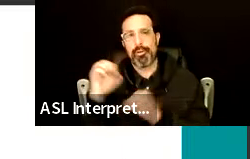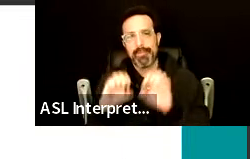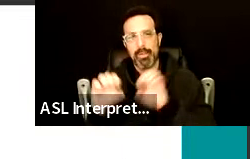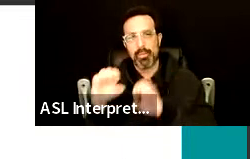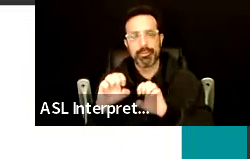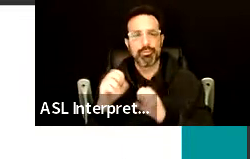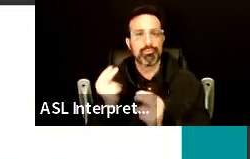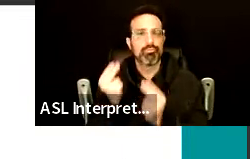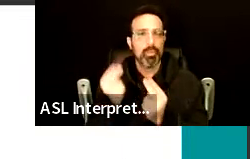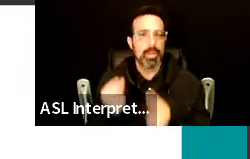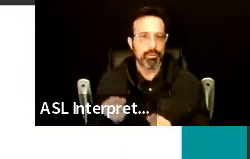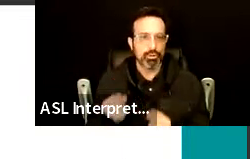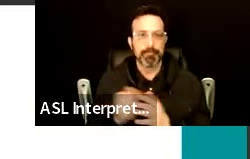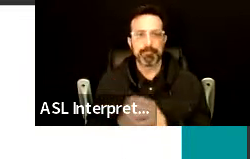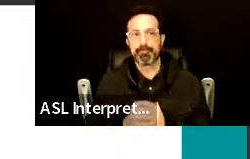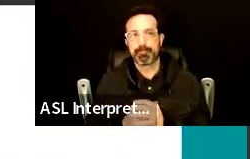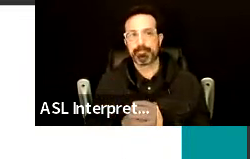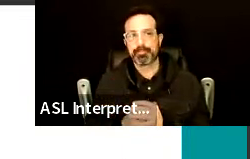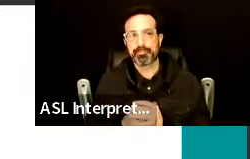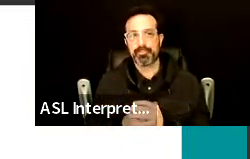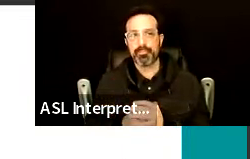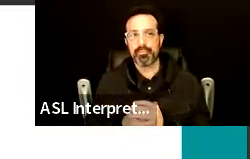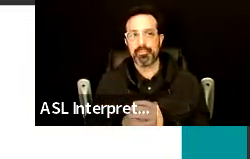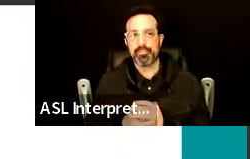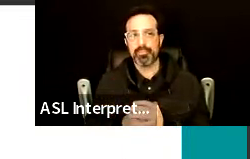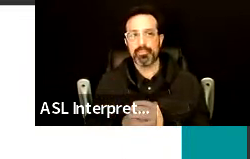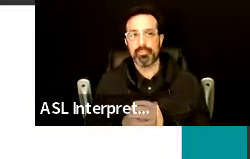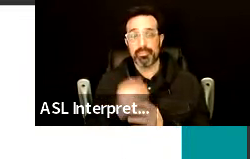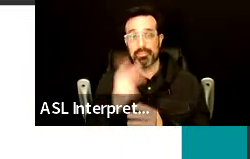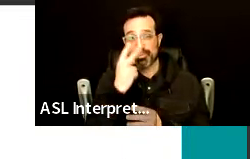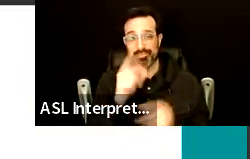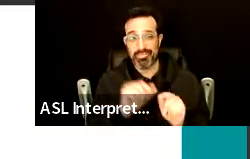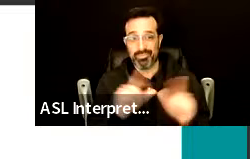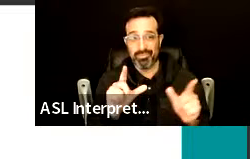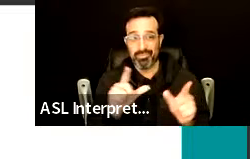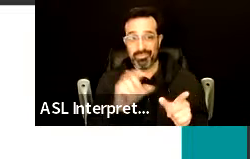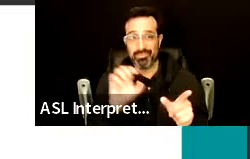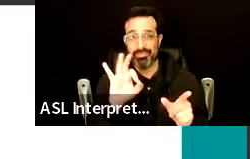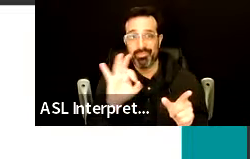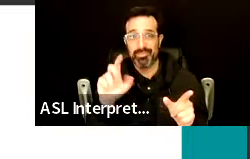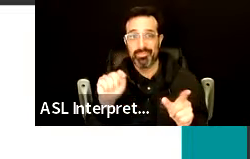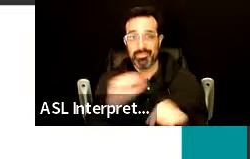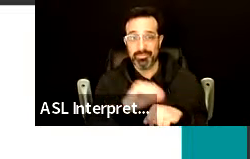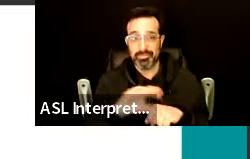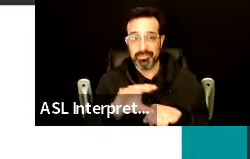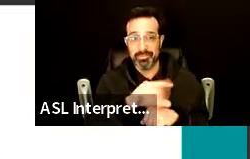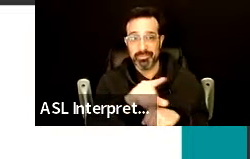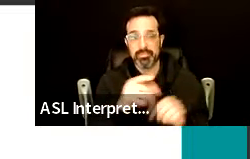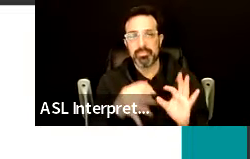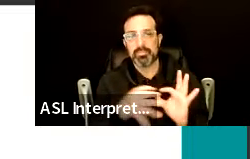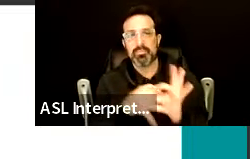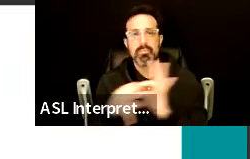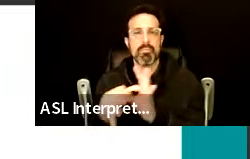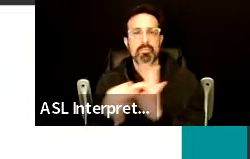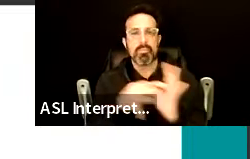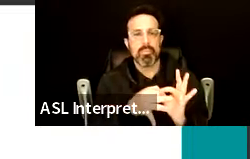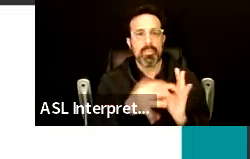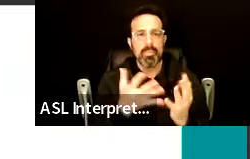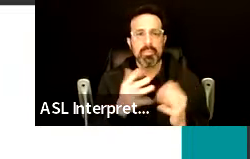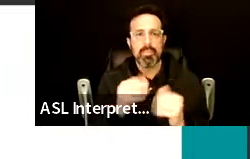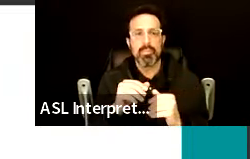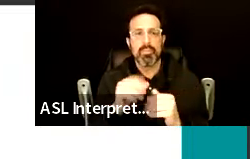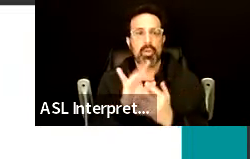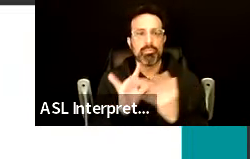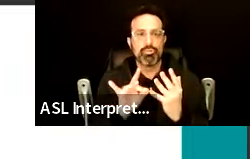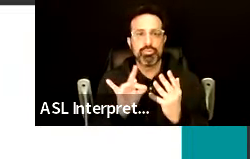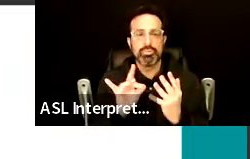nominations. The effect options that you're seeing here on screen are correlating to the options that are available